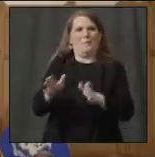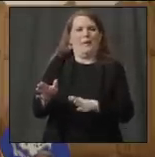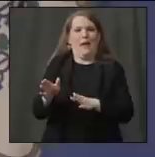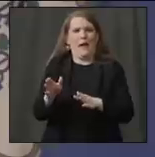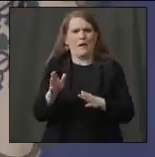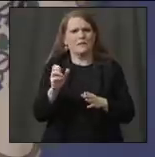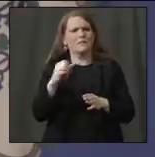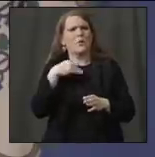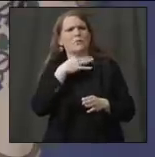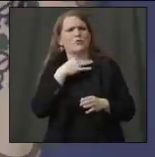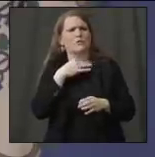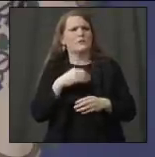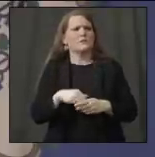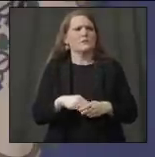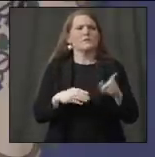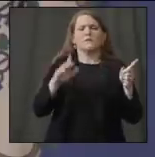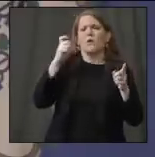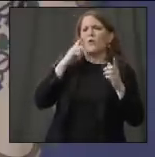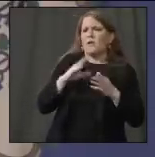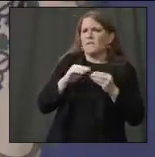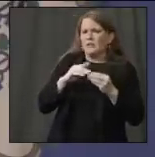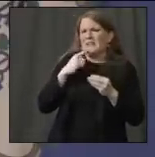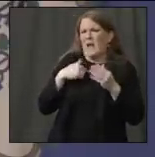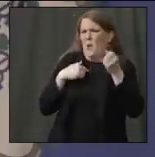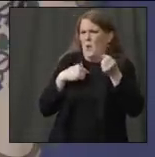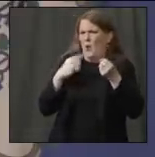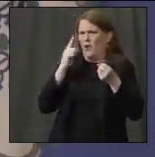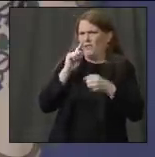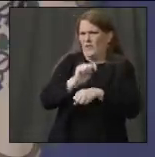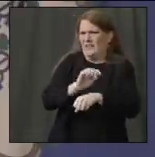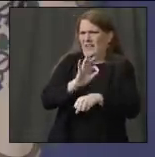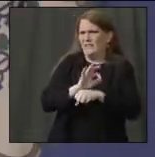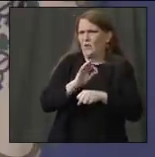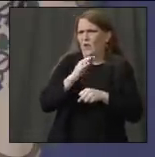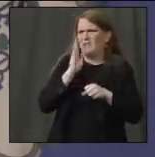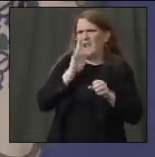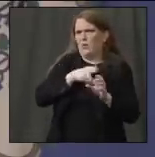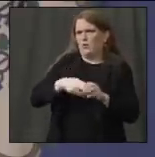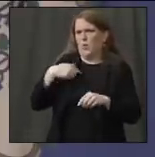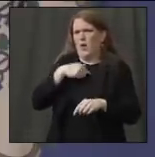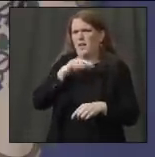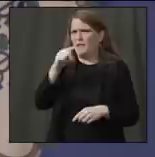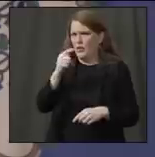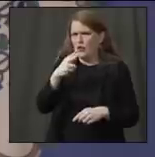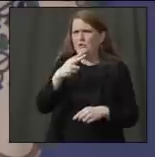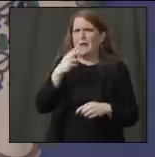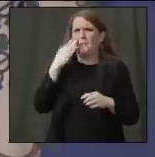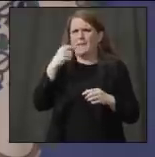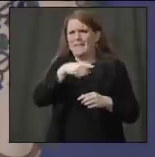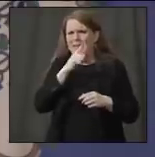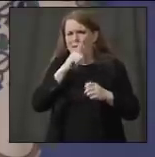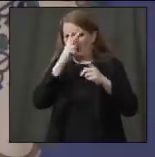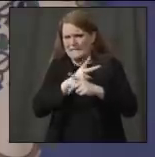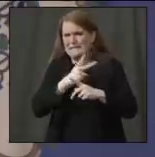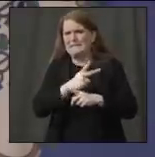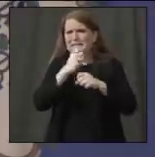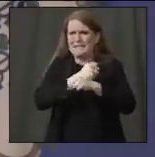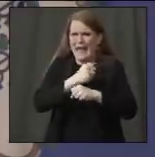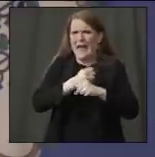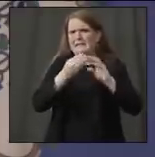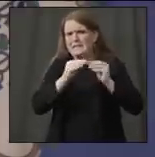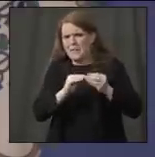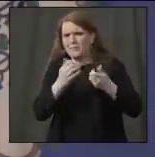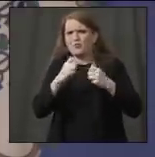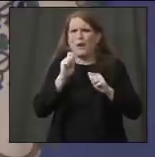Let me wait and let the task force. They're going to be here on Thursday. They're going to run those numbers. They're going to see what the risk benefit is, and I think they'll have some